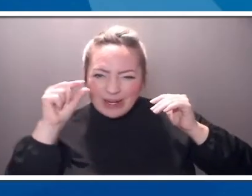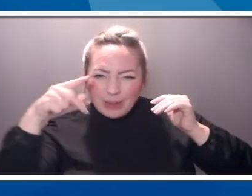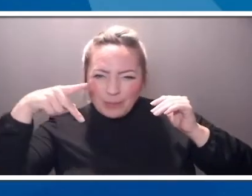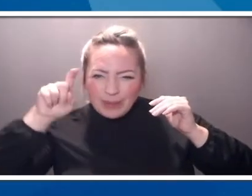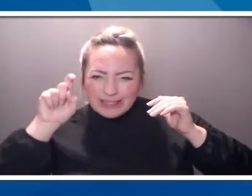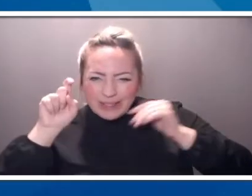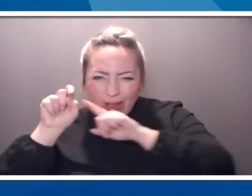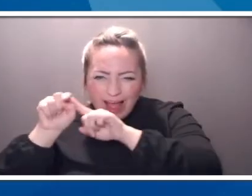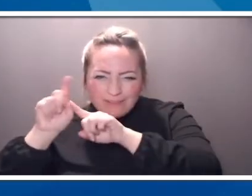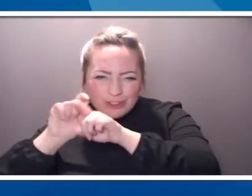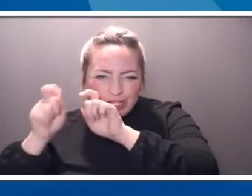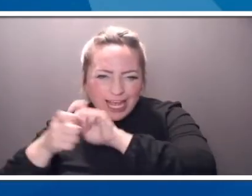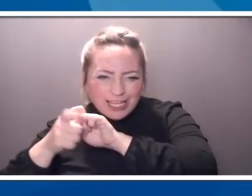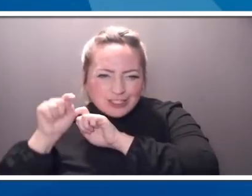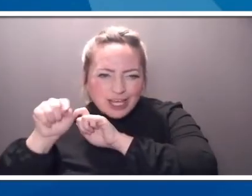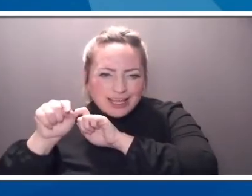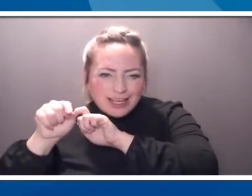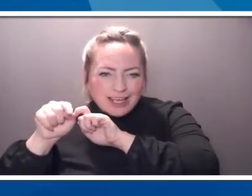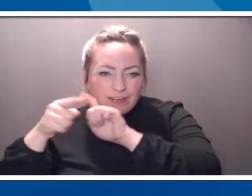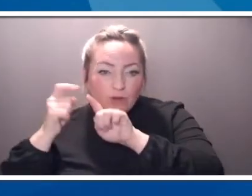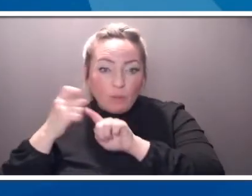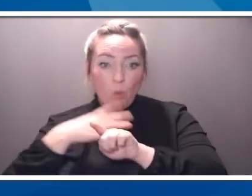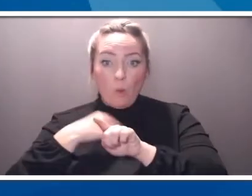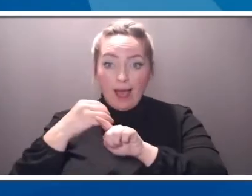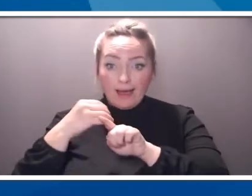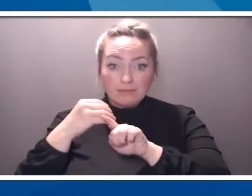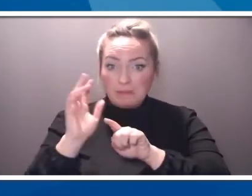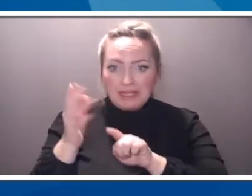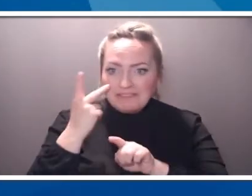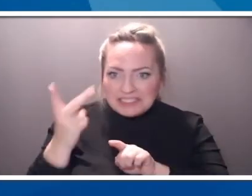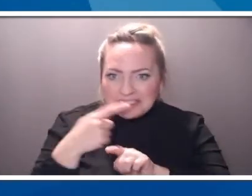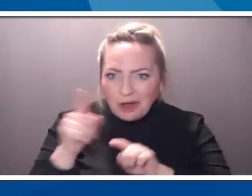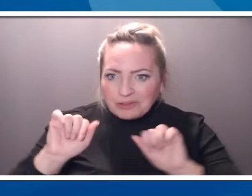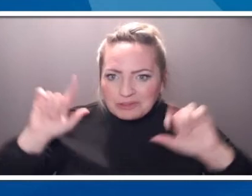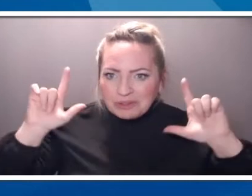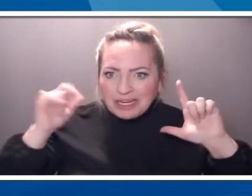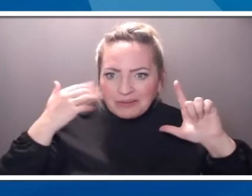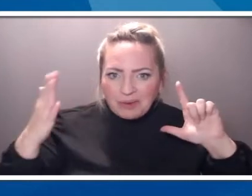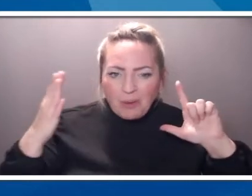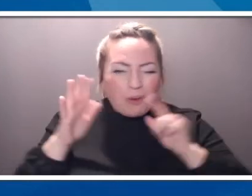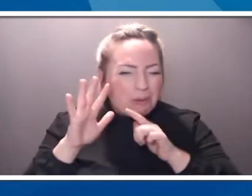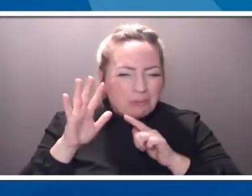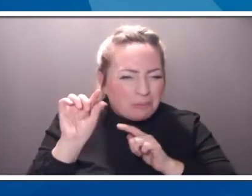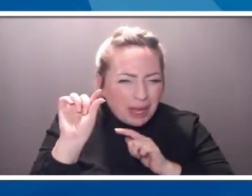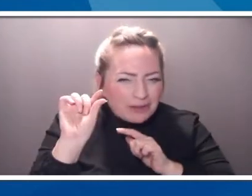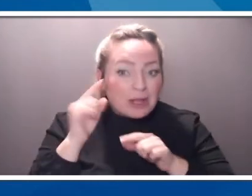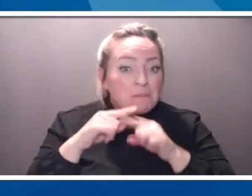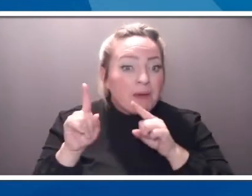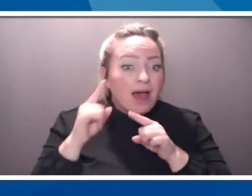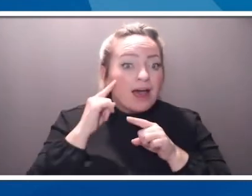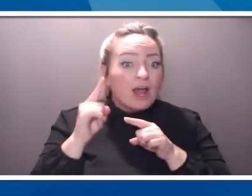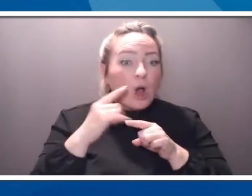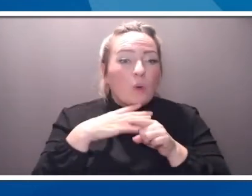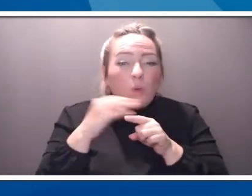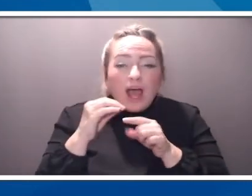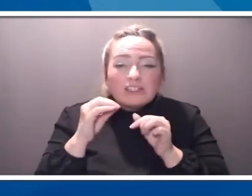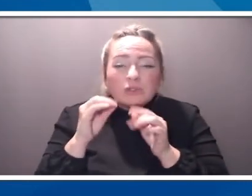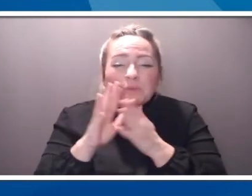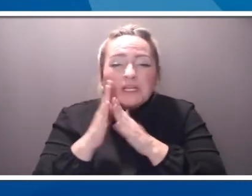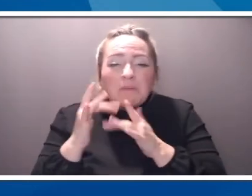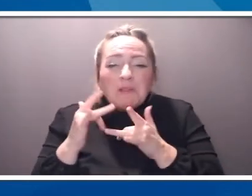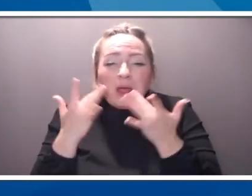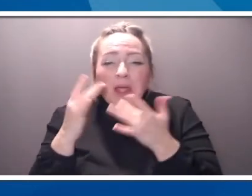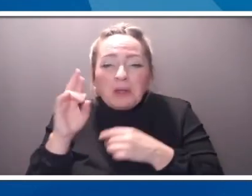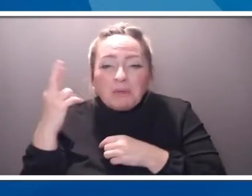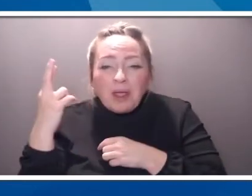see that there's a single pixel that I've changed from white, maybe you can't even see it on the screens, or just barely, from white